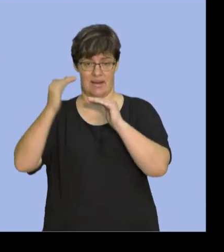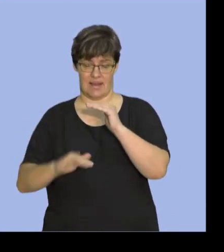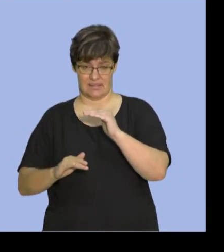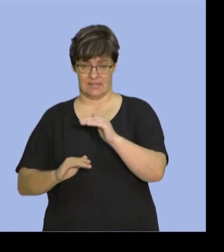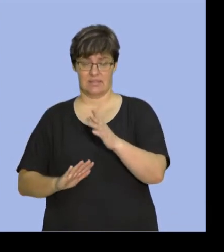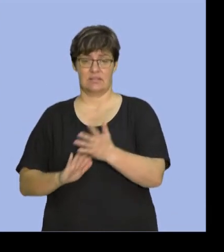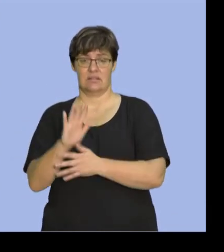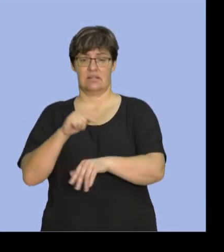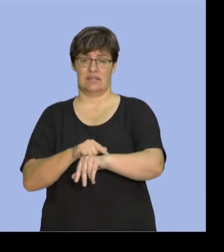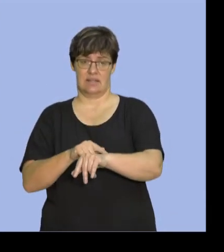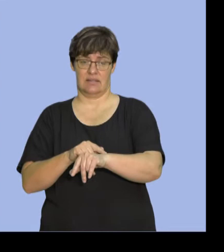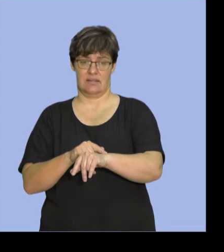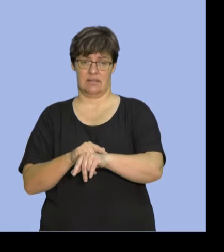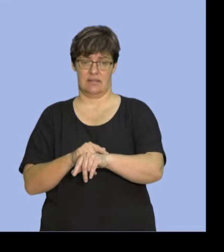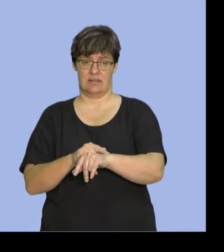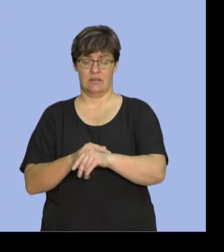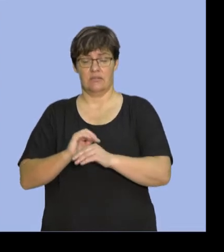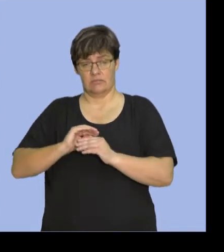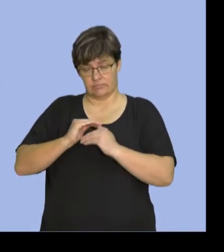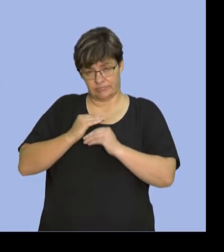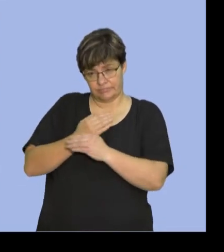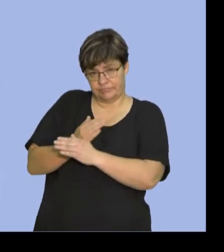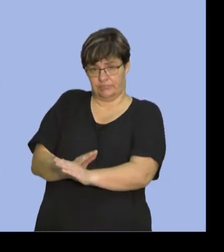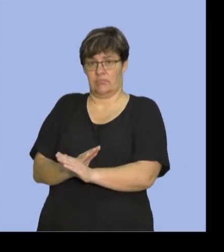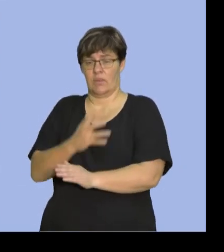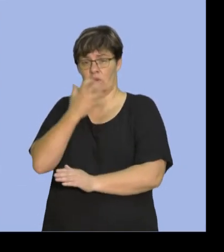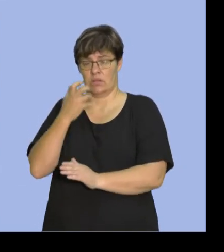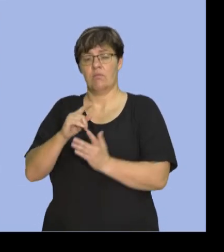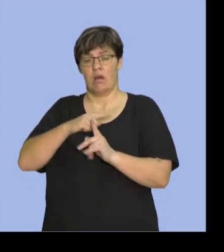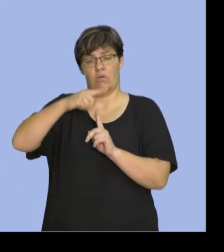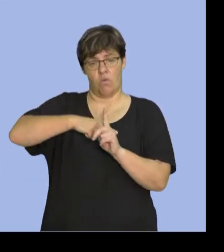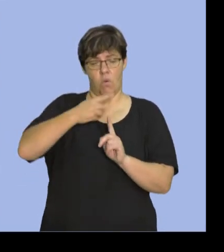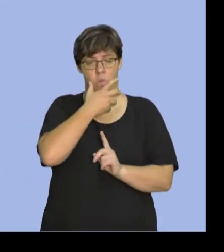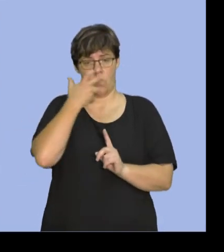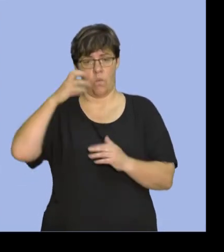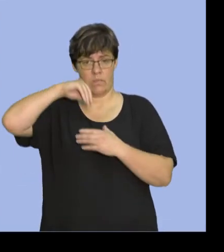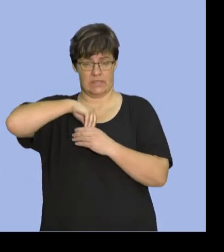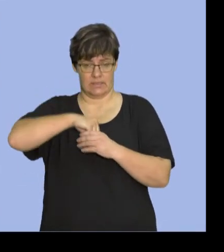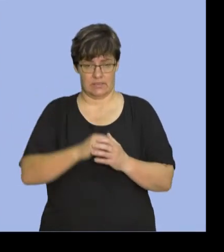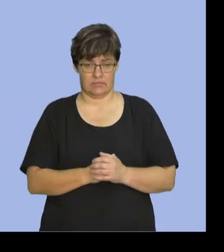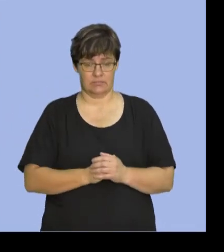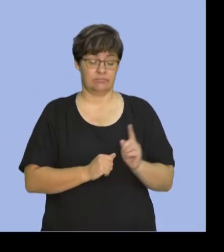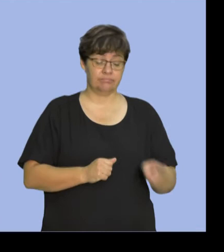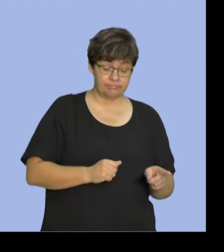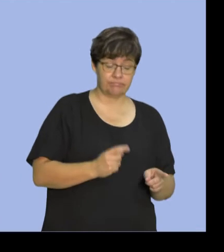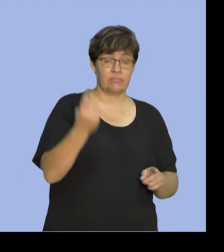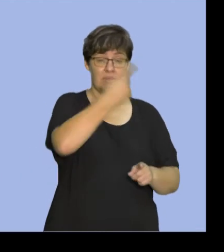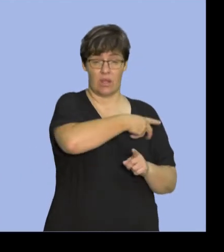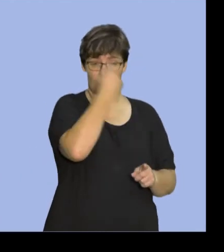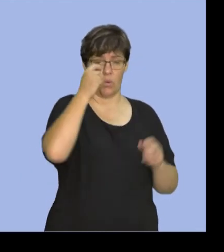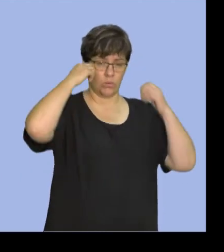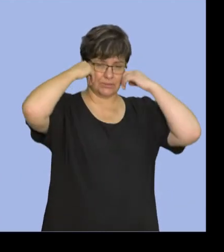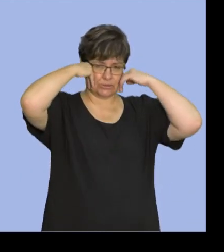skin, containing the heat, keeping the core temperature much warmer. On a hot day, we know that we sweat a